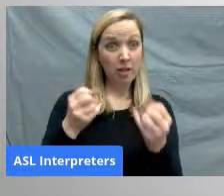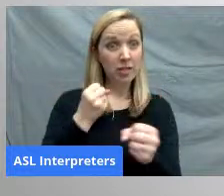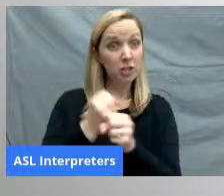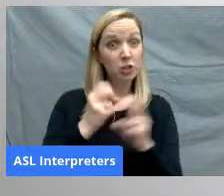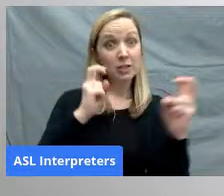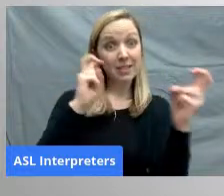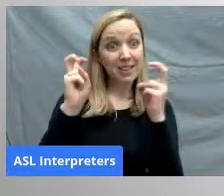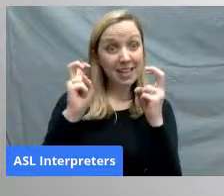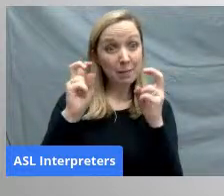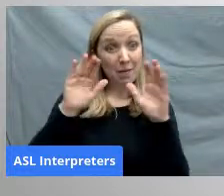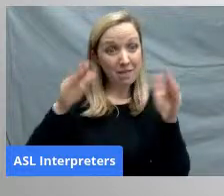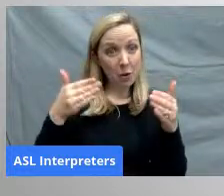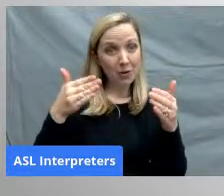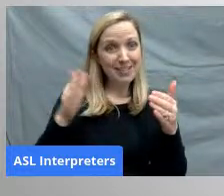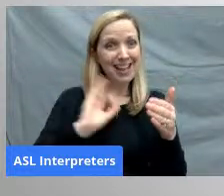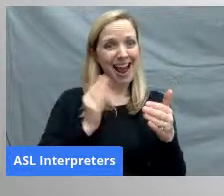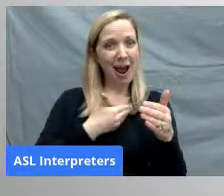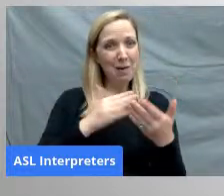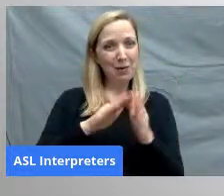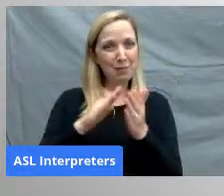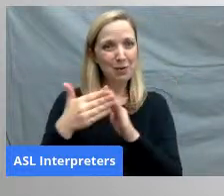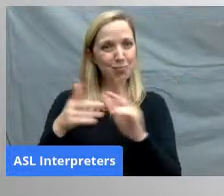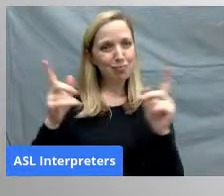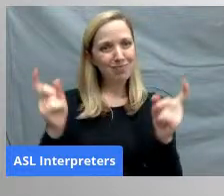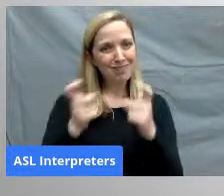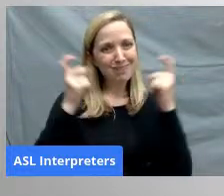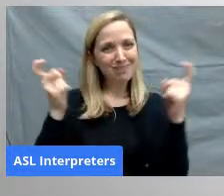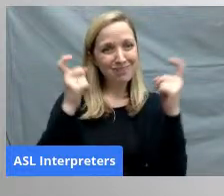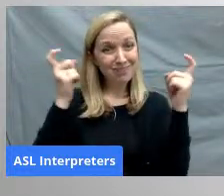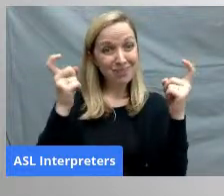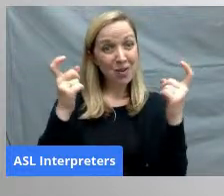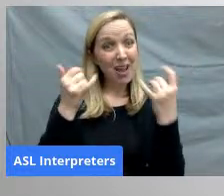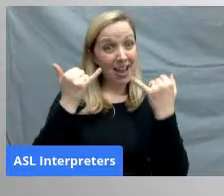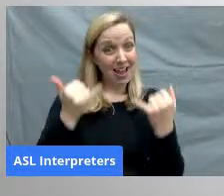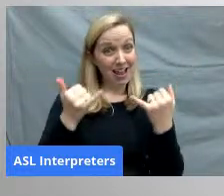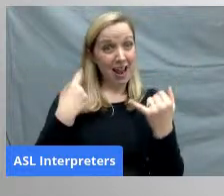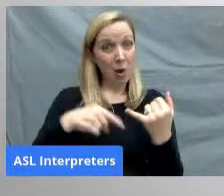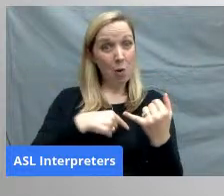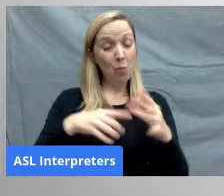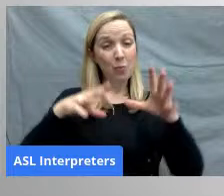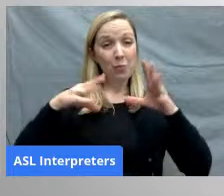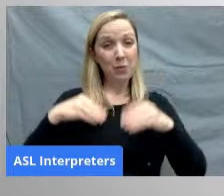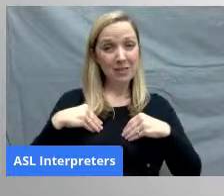celebrating community. And so right now we're accepting applications or nominations, if you